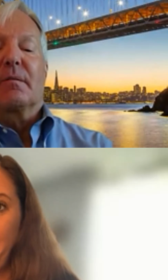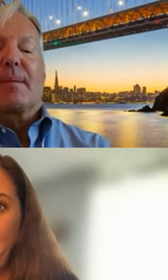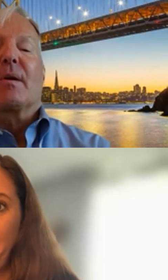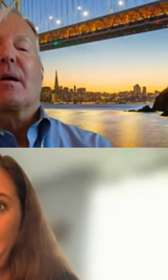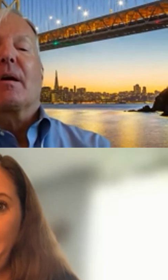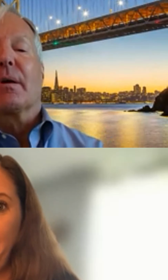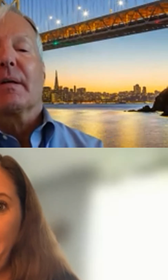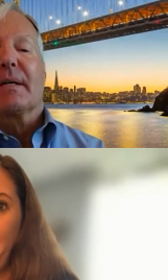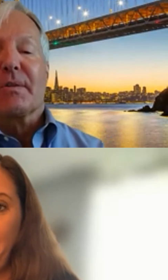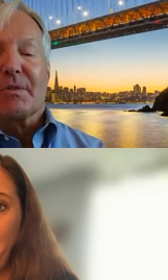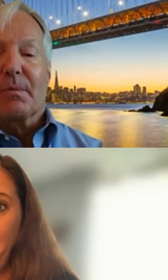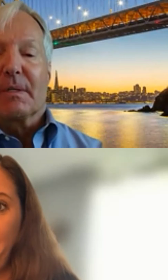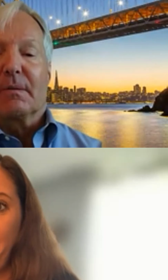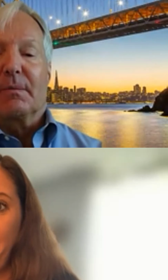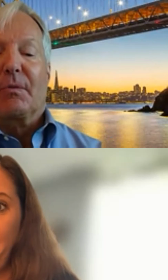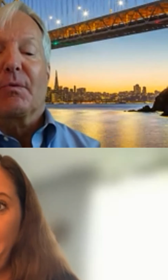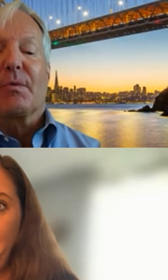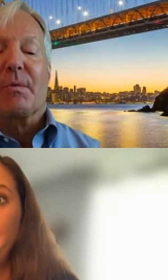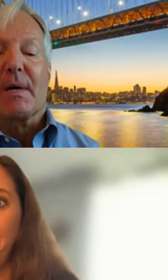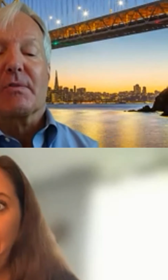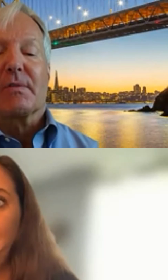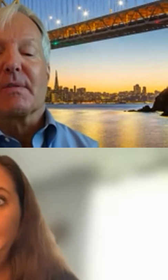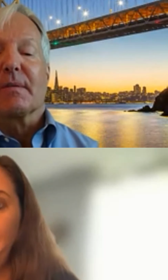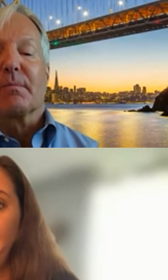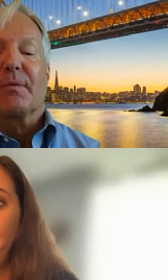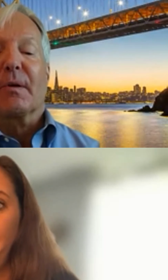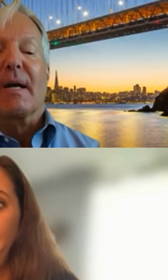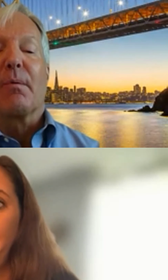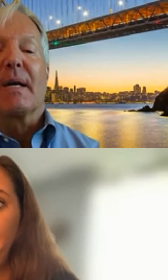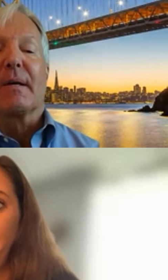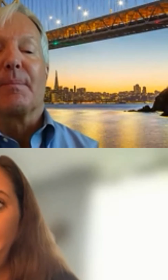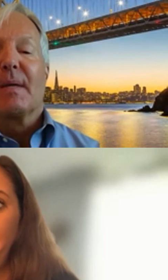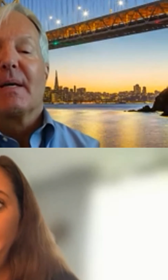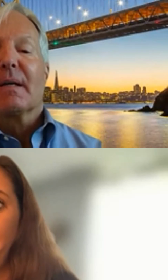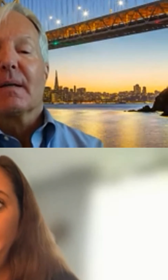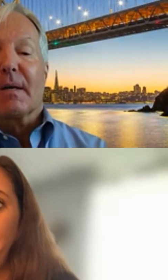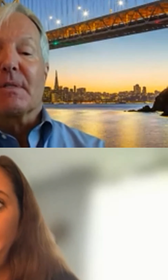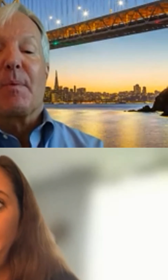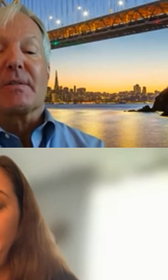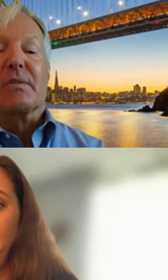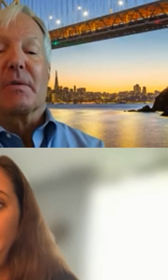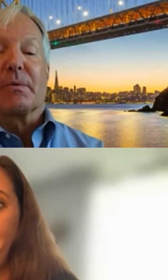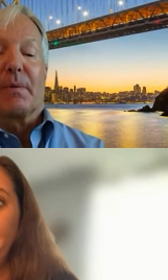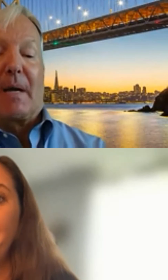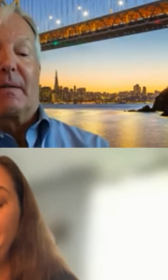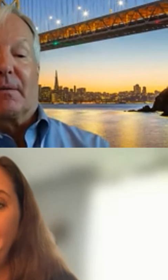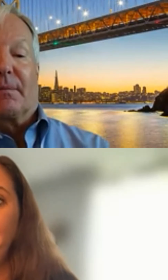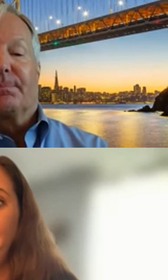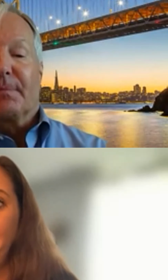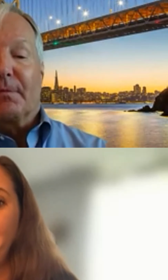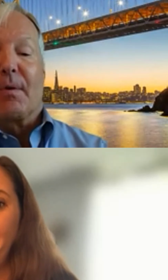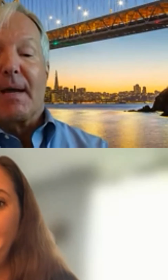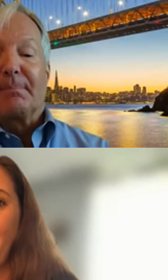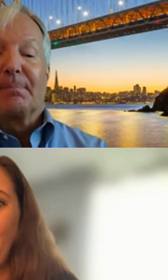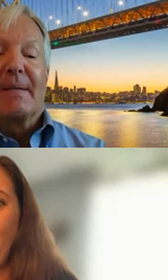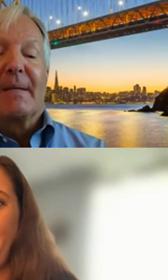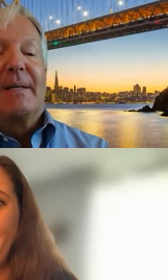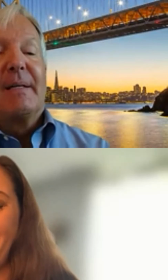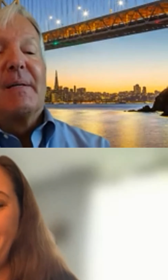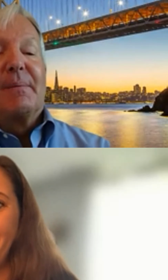the webinar organizers will look through those questions and we'll figure out a way to get a response to you directly for